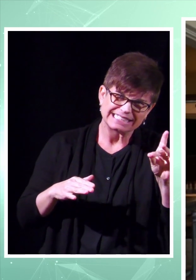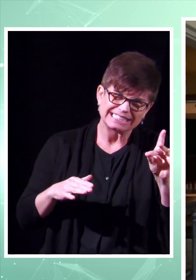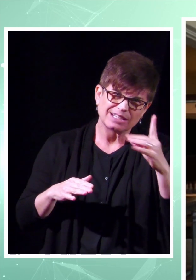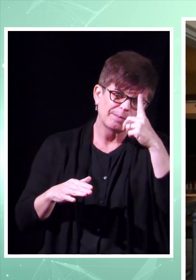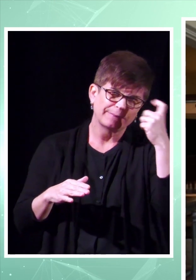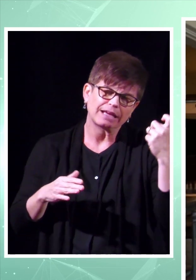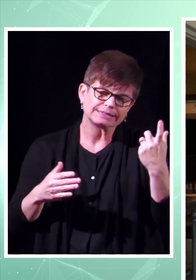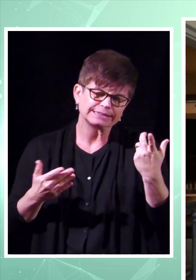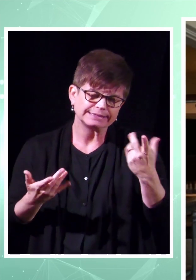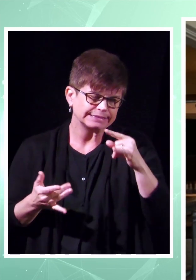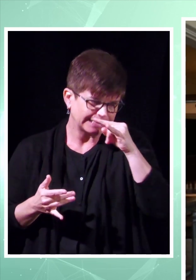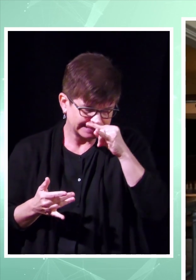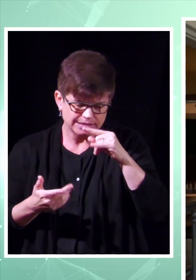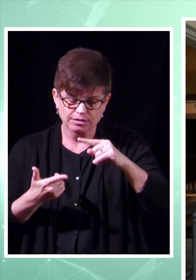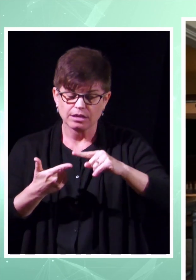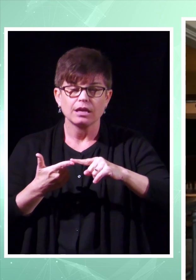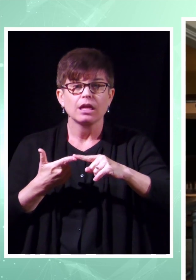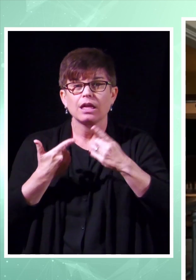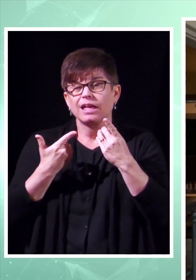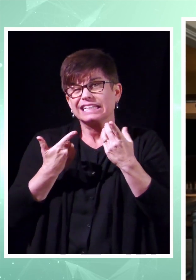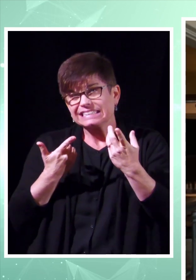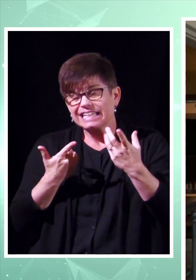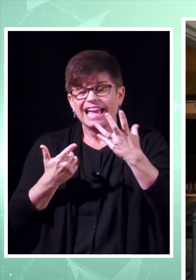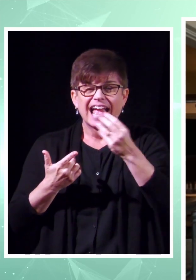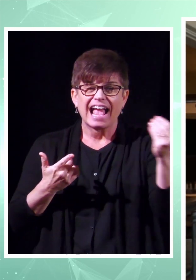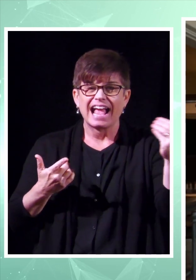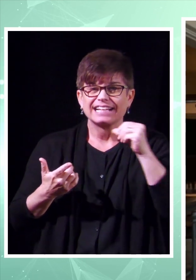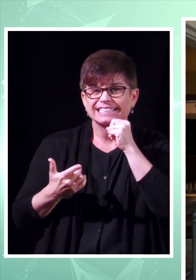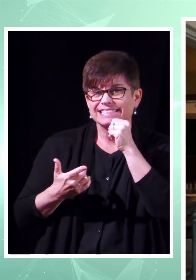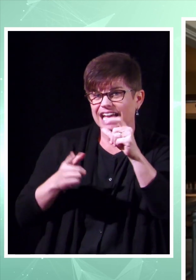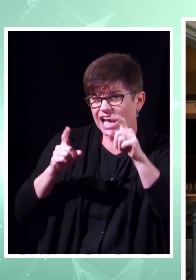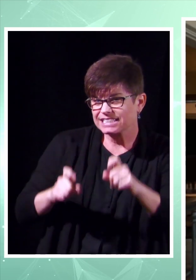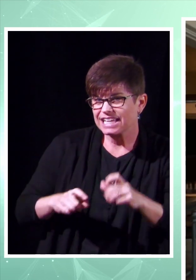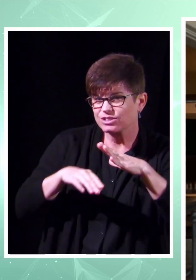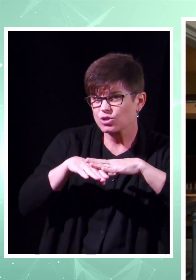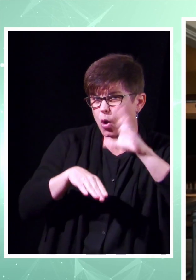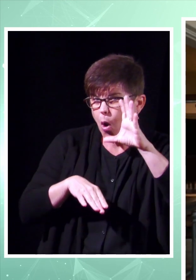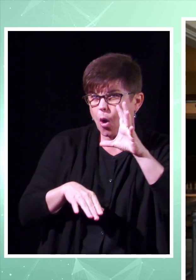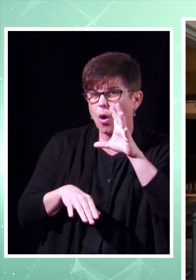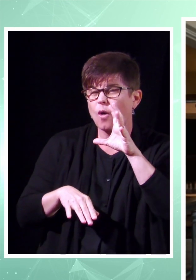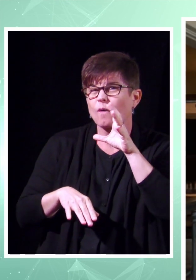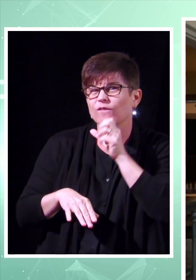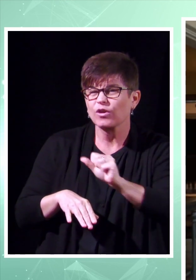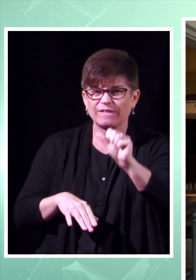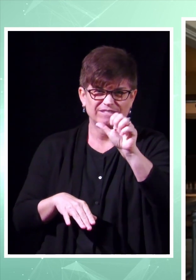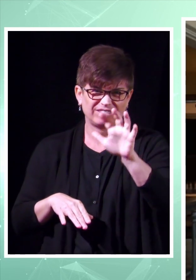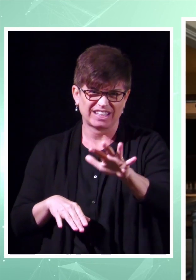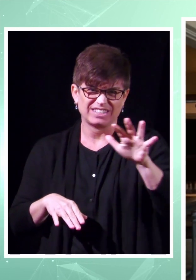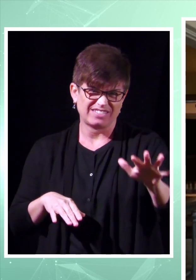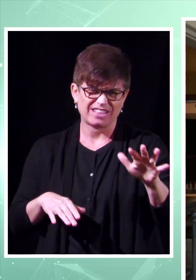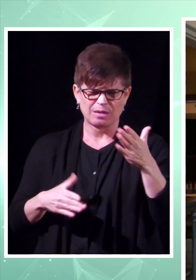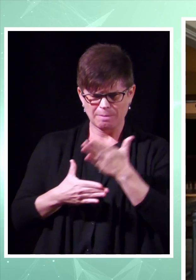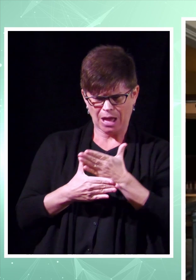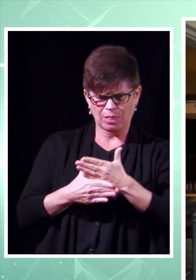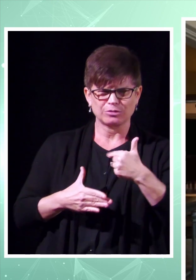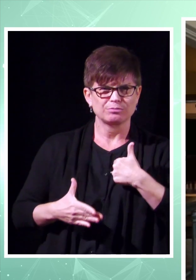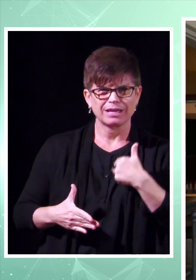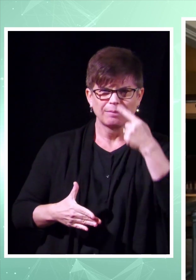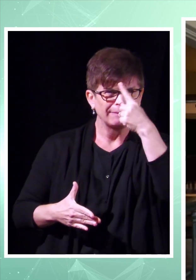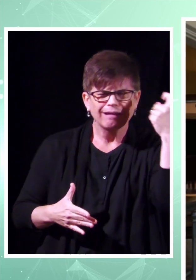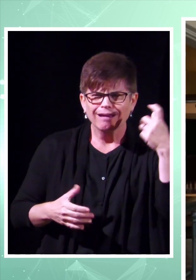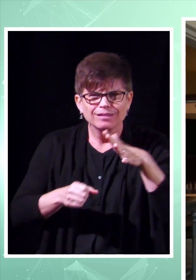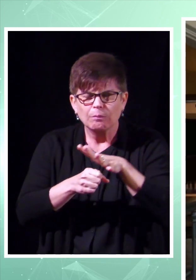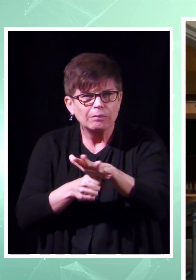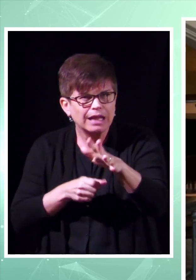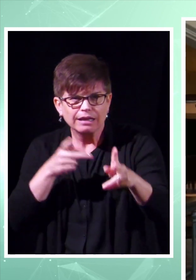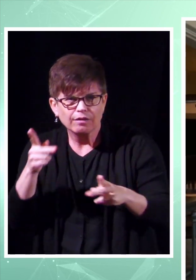in children. And generally, we don't test them in folks that are over 55, which bothers me because plenty of humans